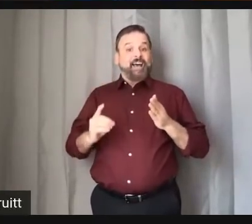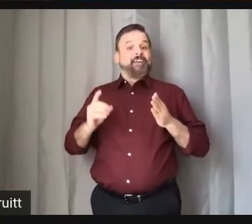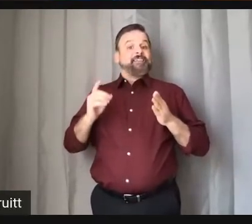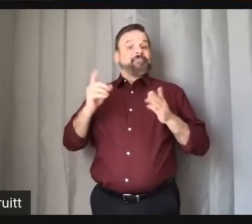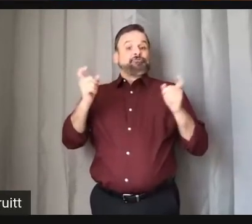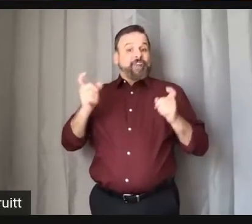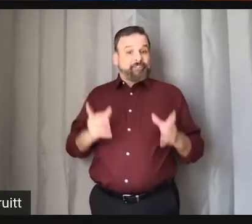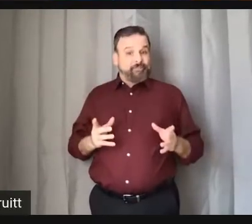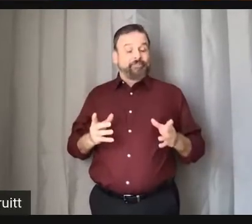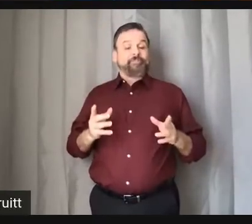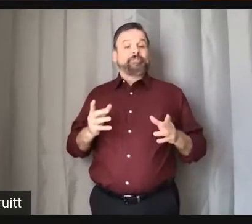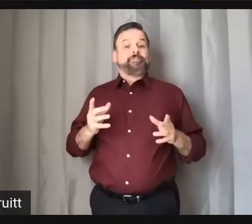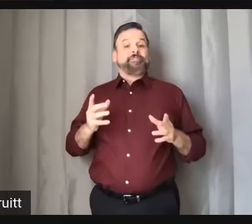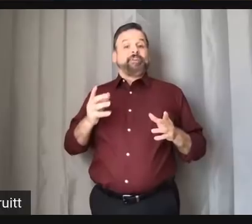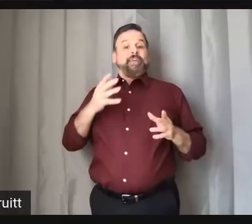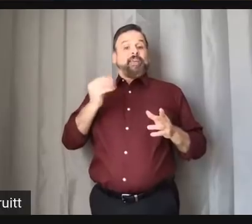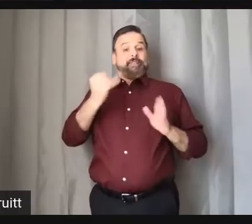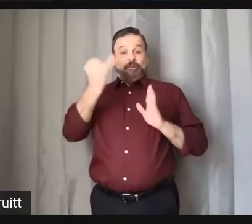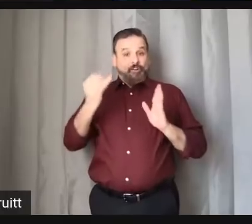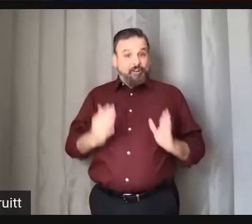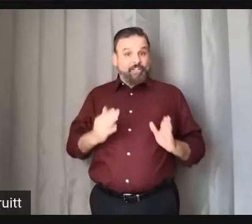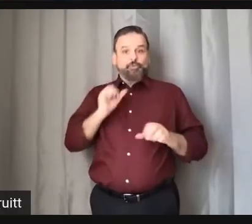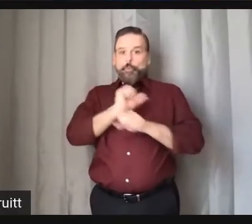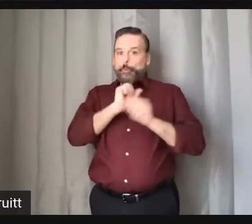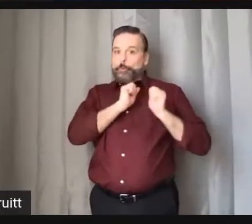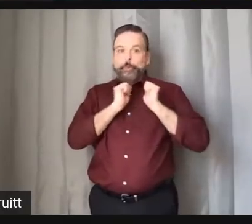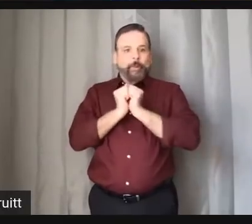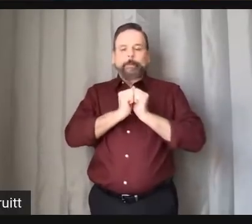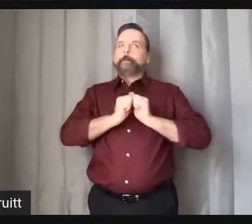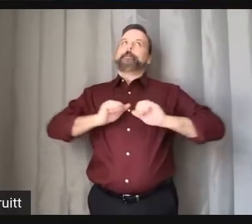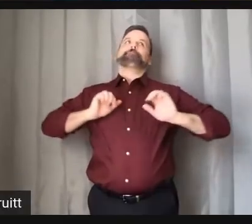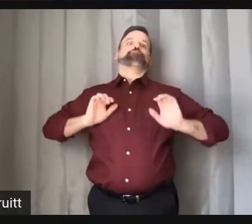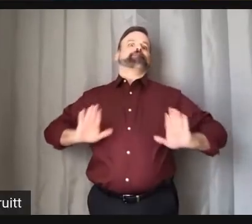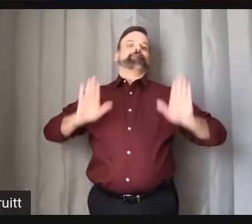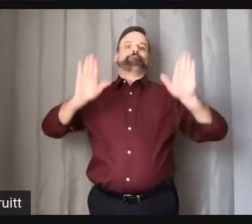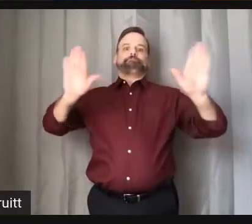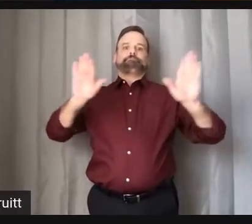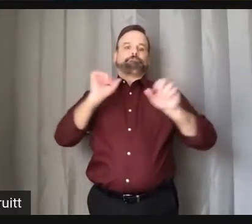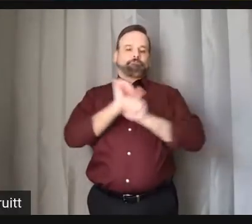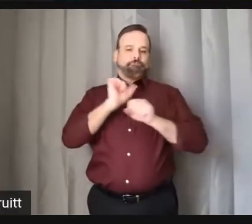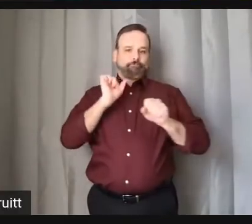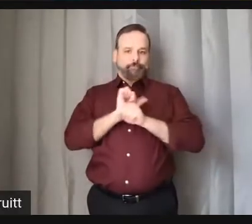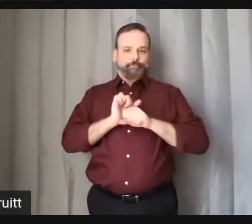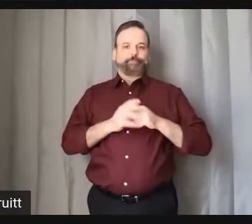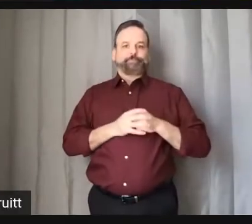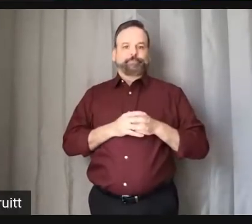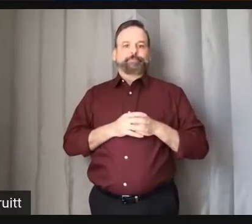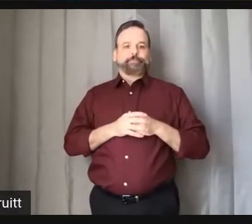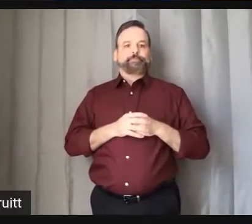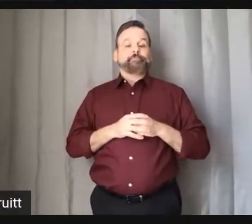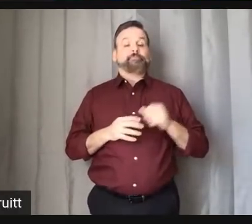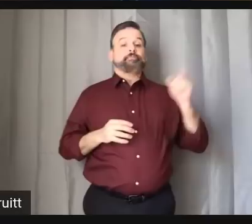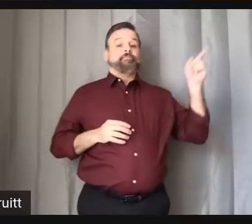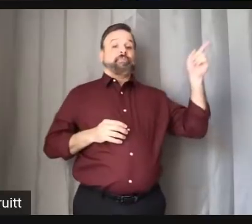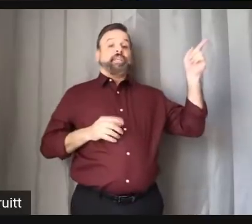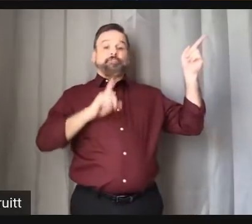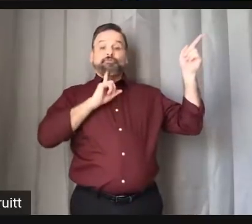and Eric Wilkerson collaborated and did an absolutely fantastic job. Yeah, it's really